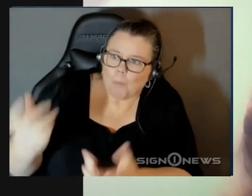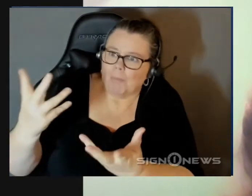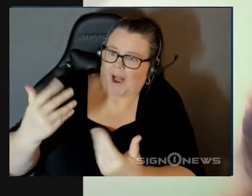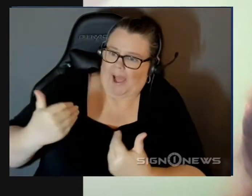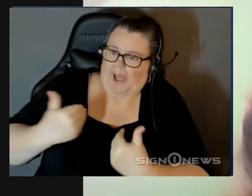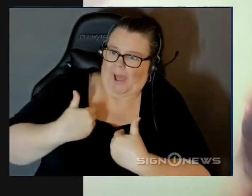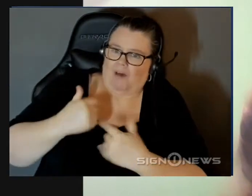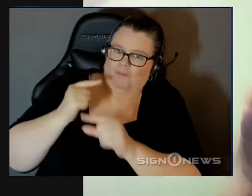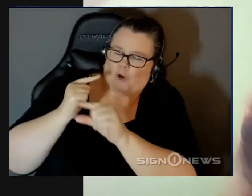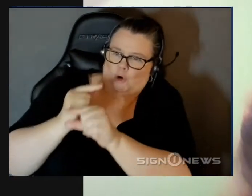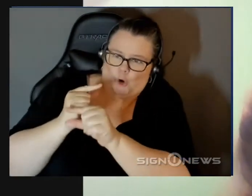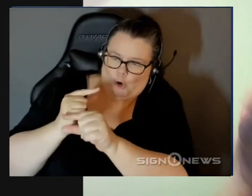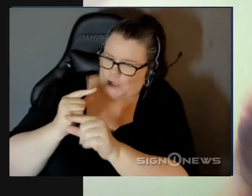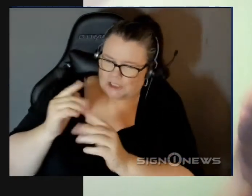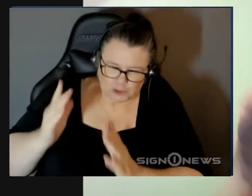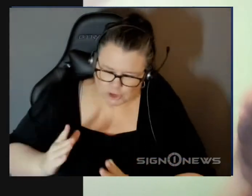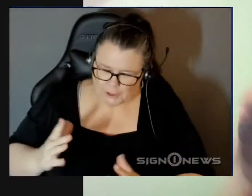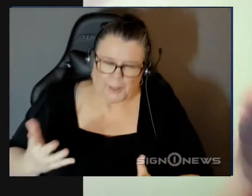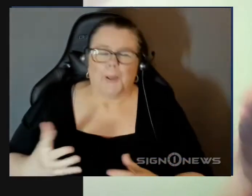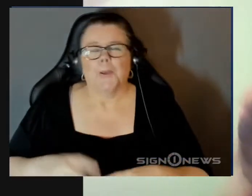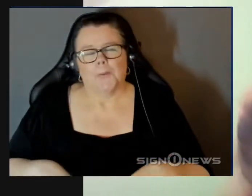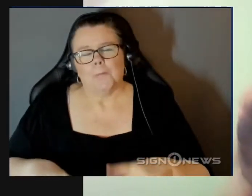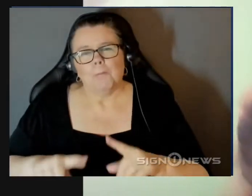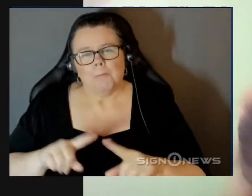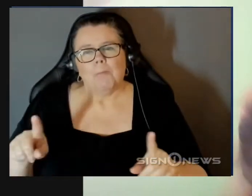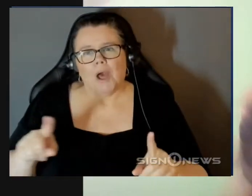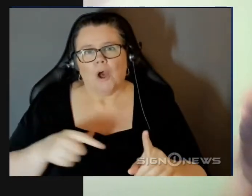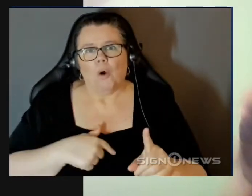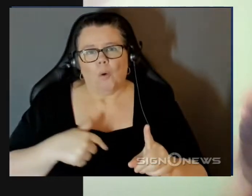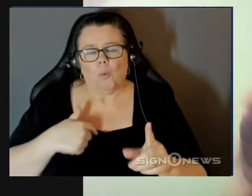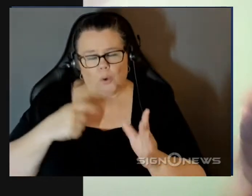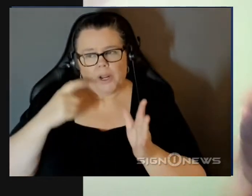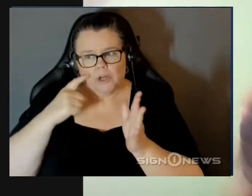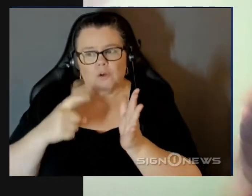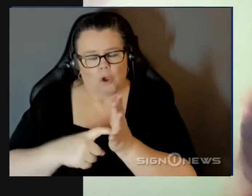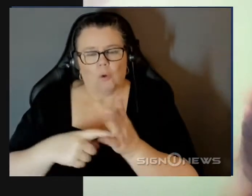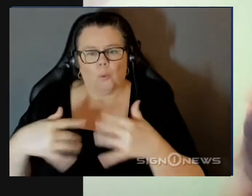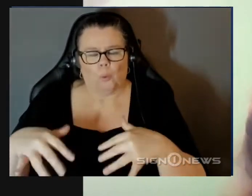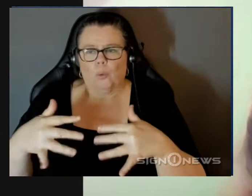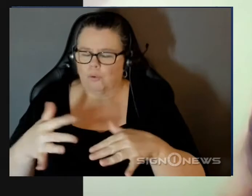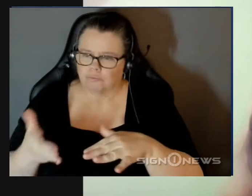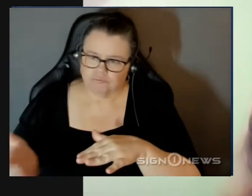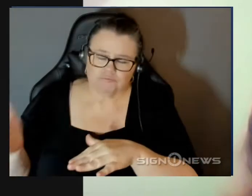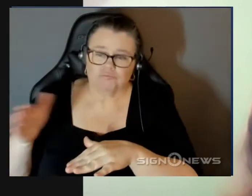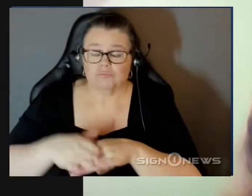about that really do show a dramatic increase in guardianship. In